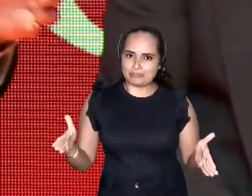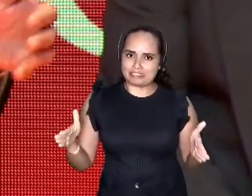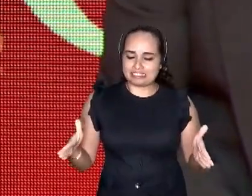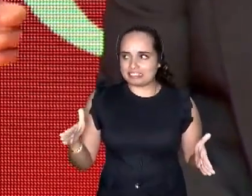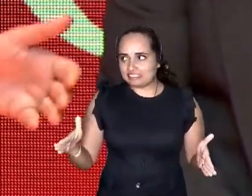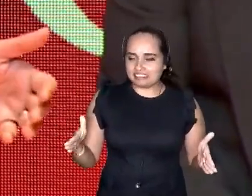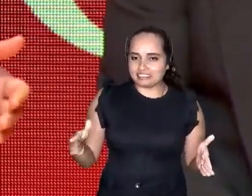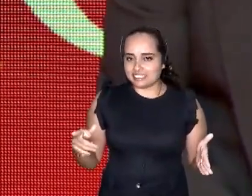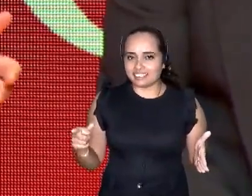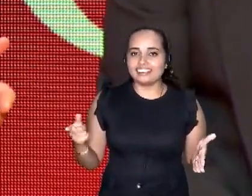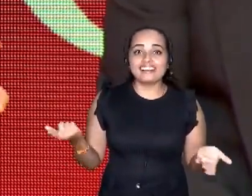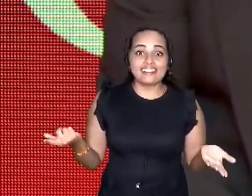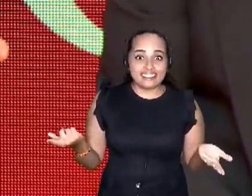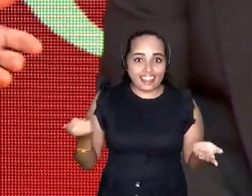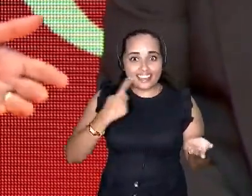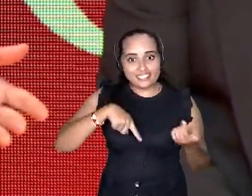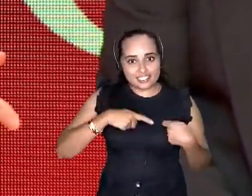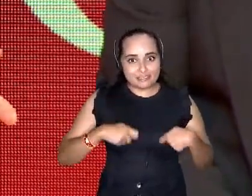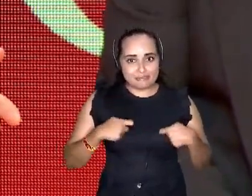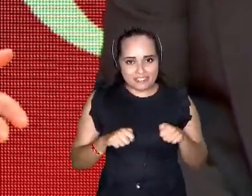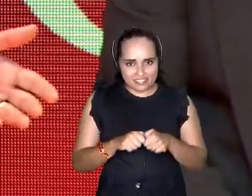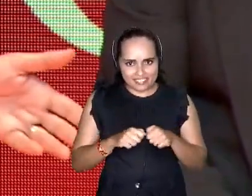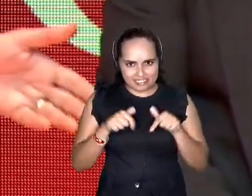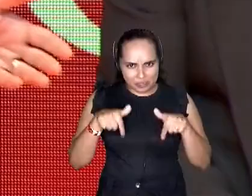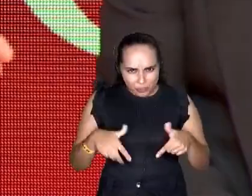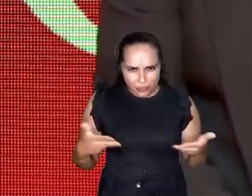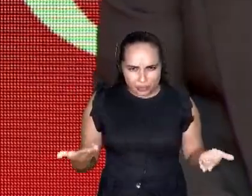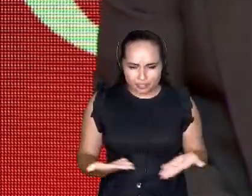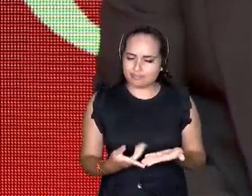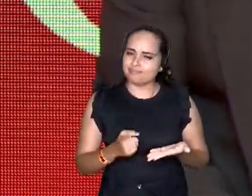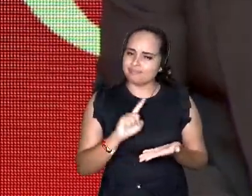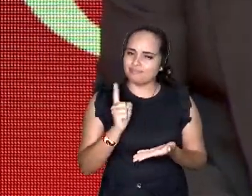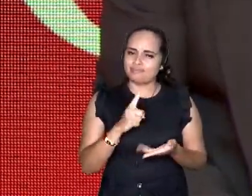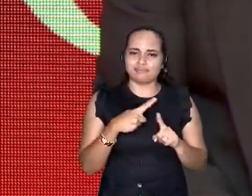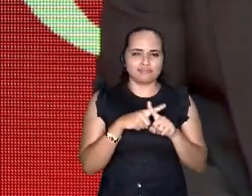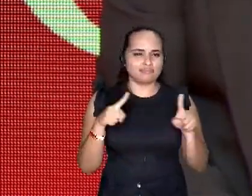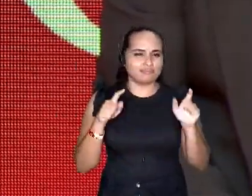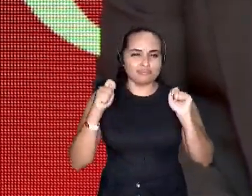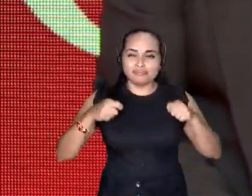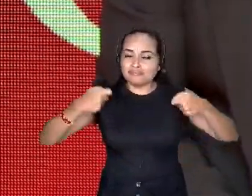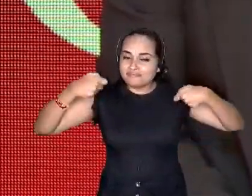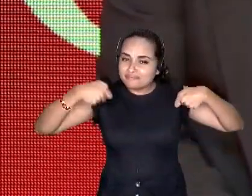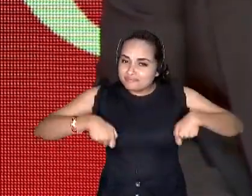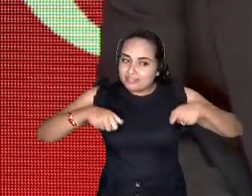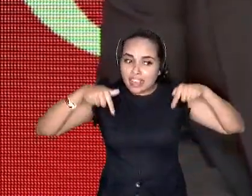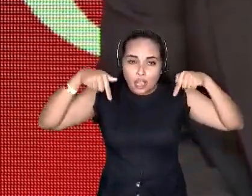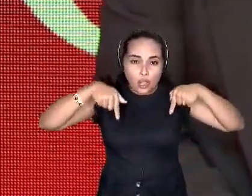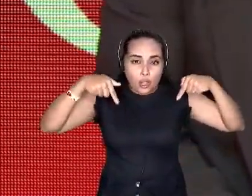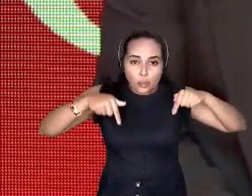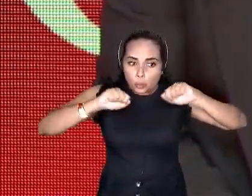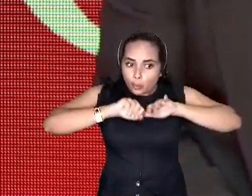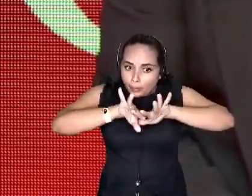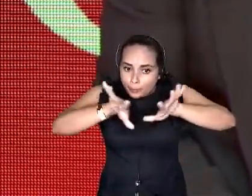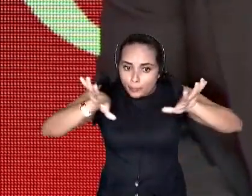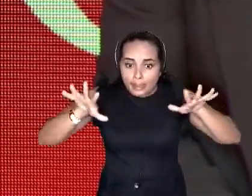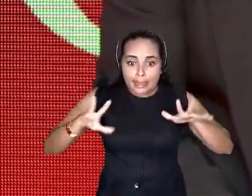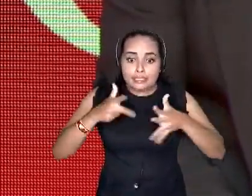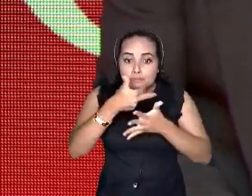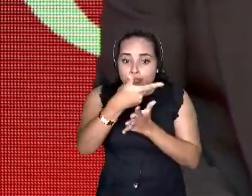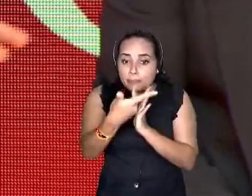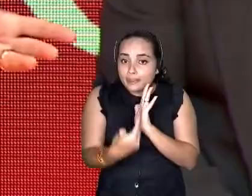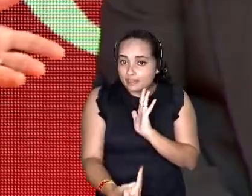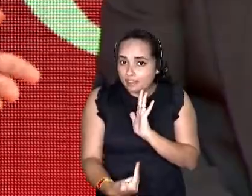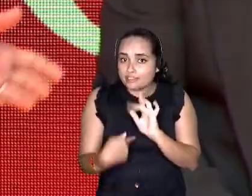to do everything today? No, but at least to explore the options, because we might potentially have a need to opt